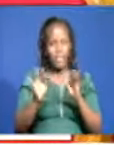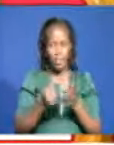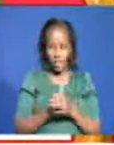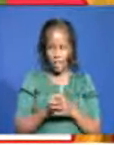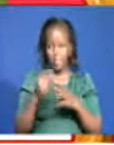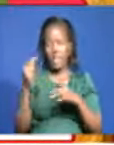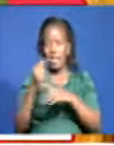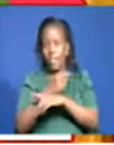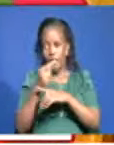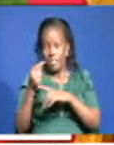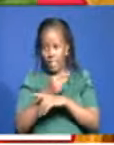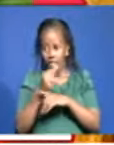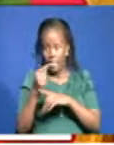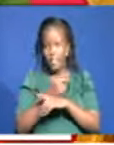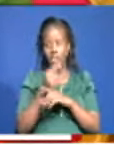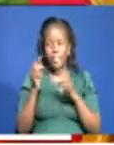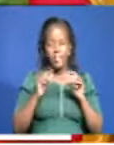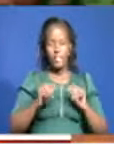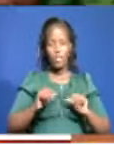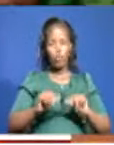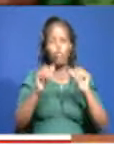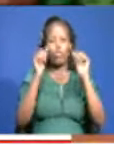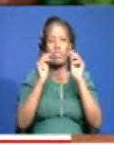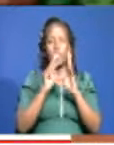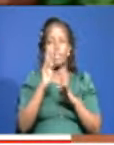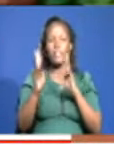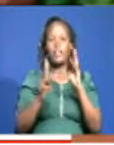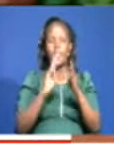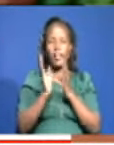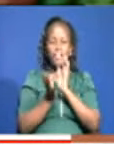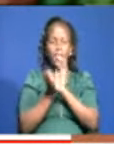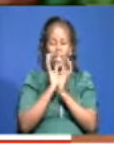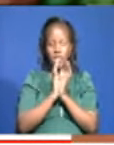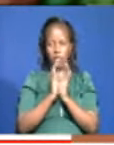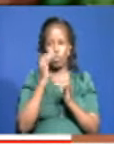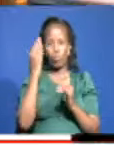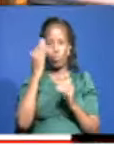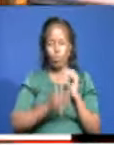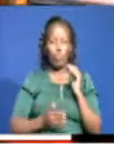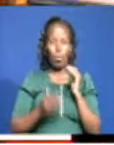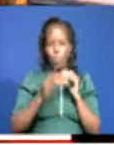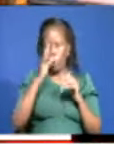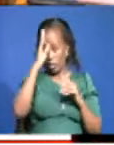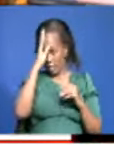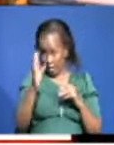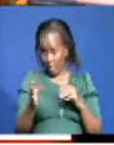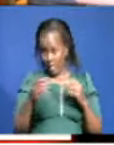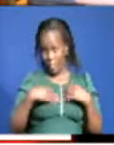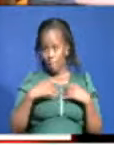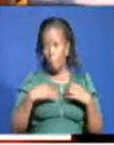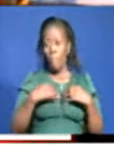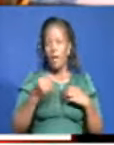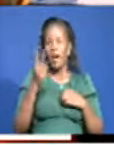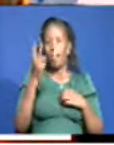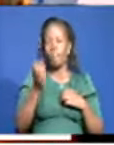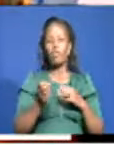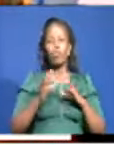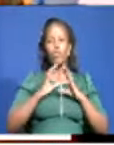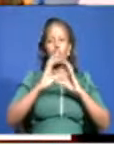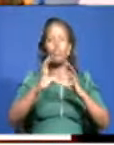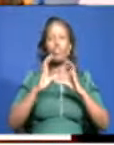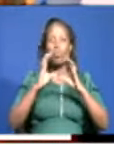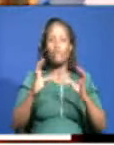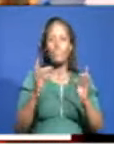Moi International Sports Center, Kasarani, and will end on Sunday, having attracted more than 20 coaches from different parts of the country.